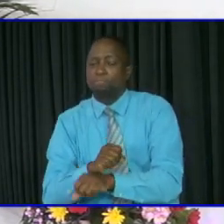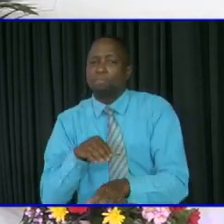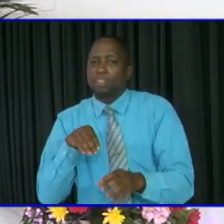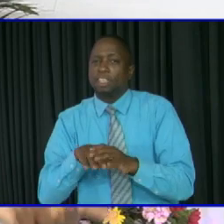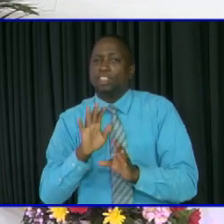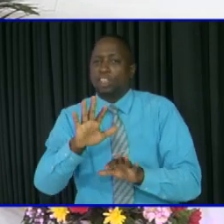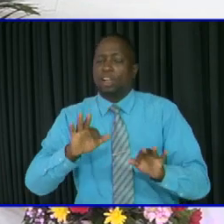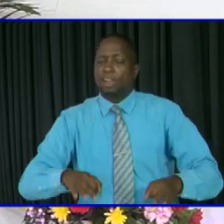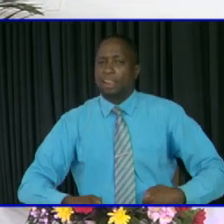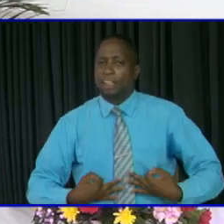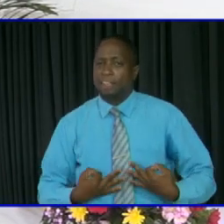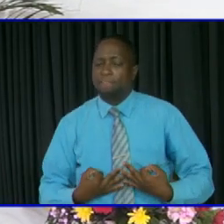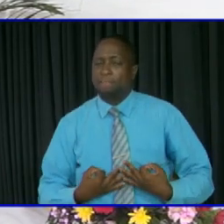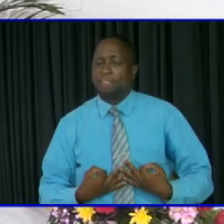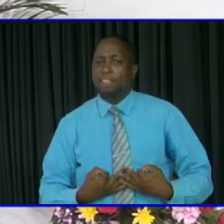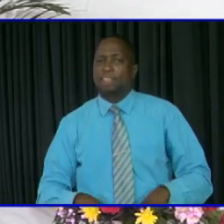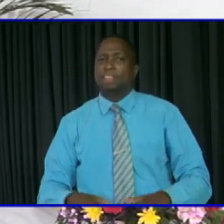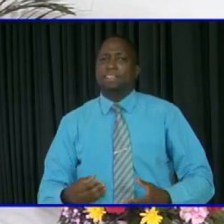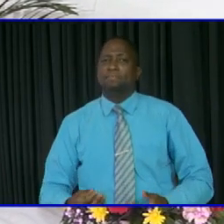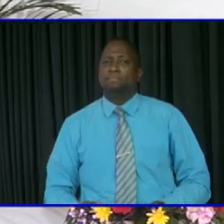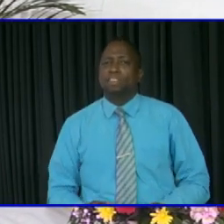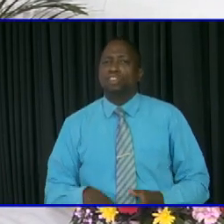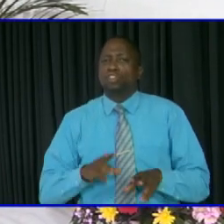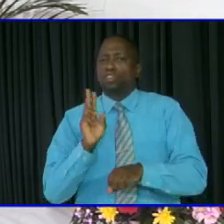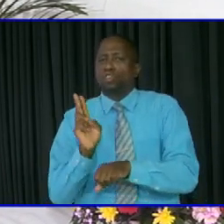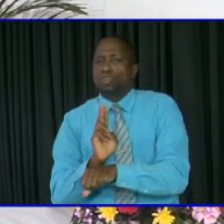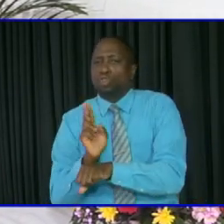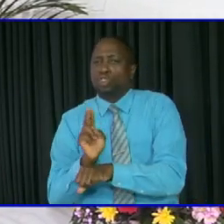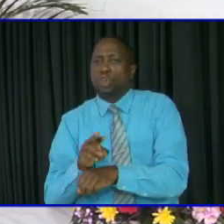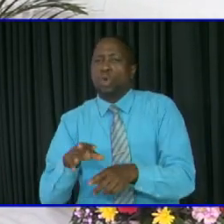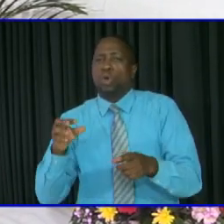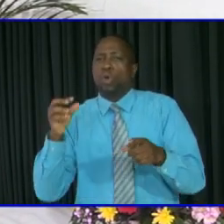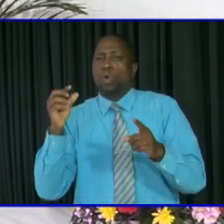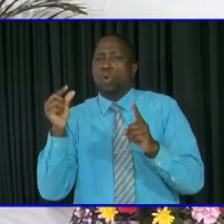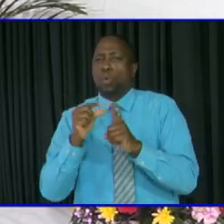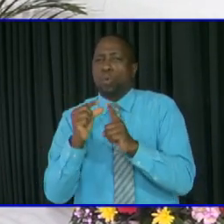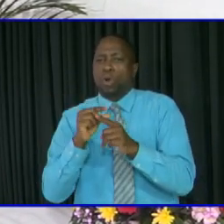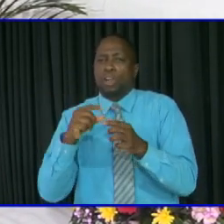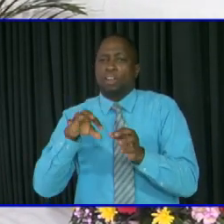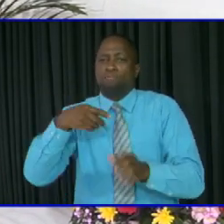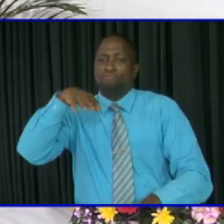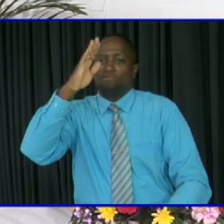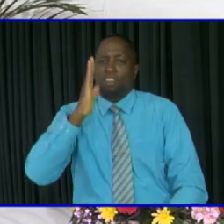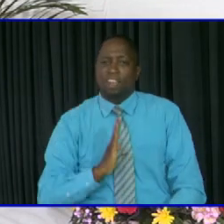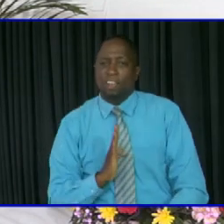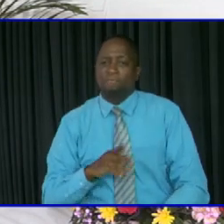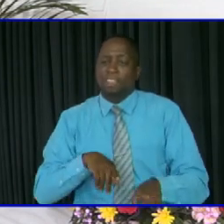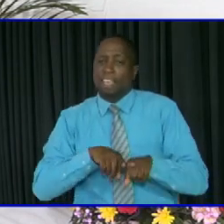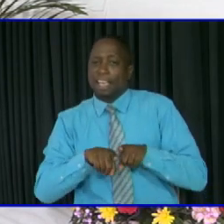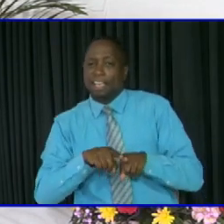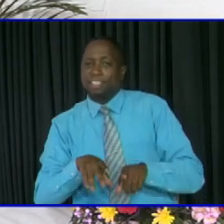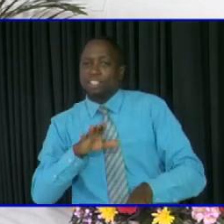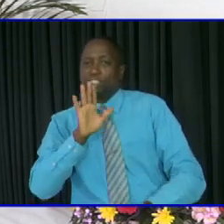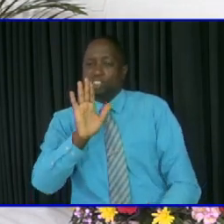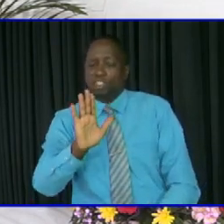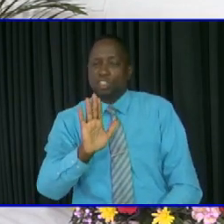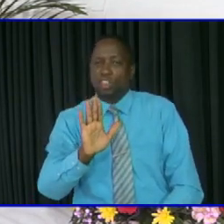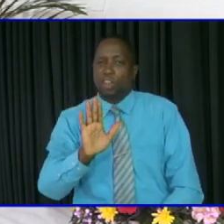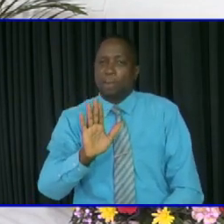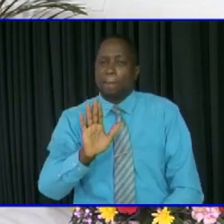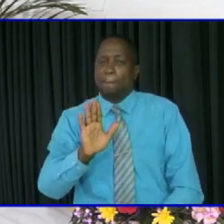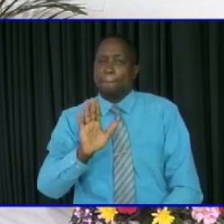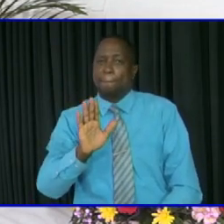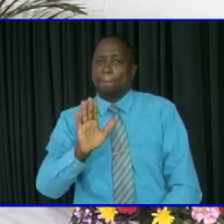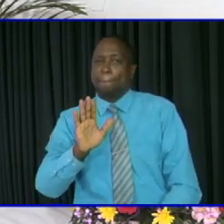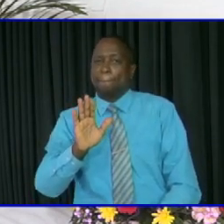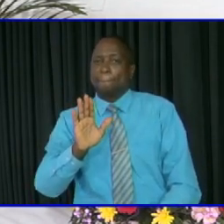as a lamp unto your feet. So the lamp covers that which is nearby. But then you talk about the light